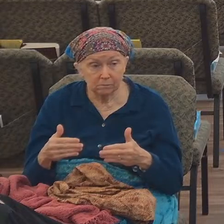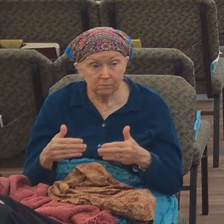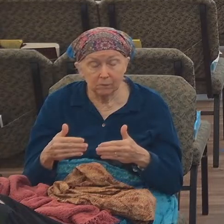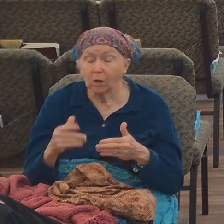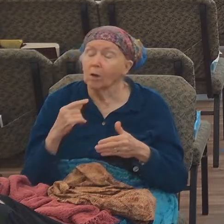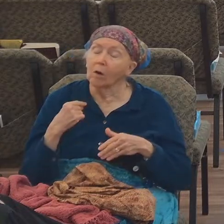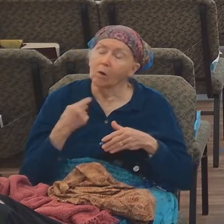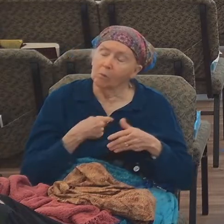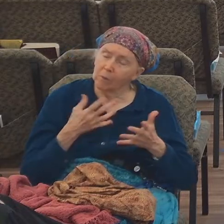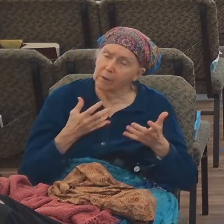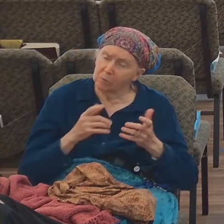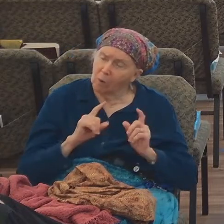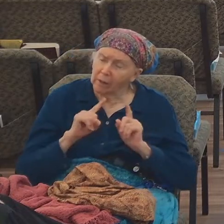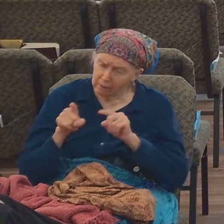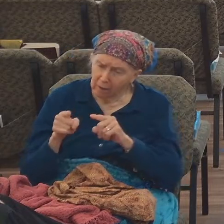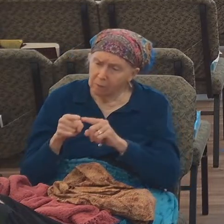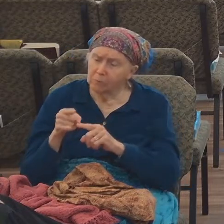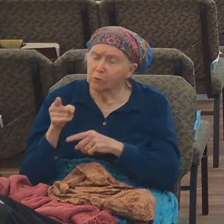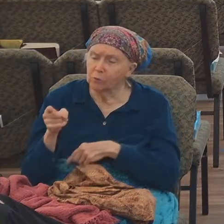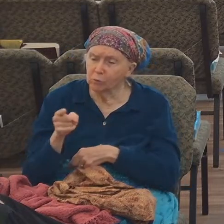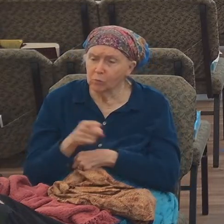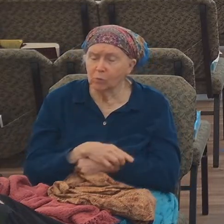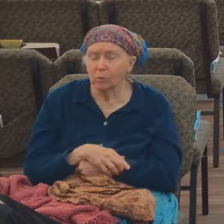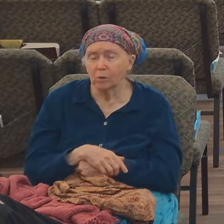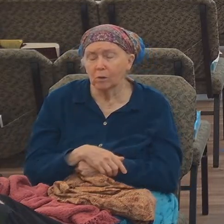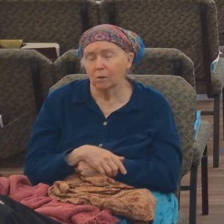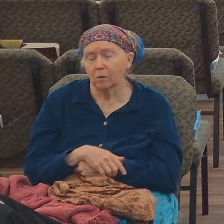For we wanted to come to you, he says,